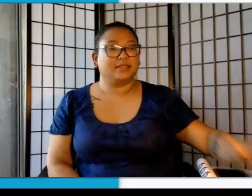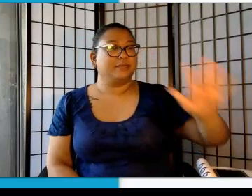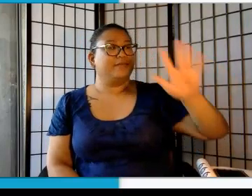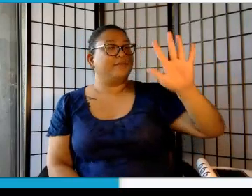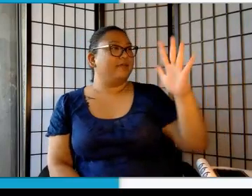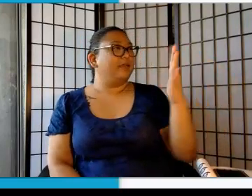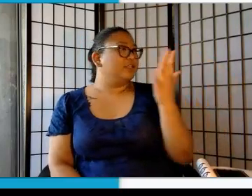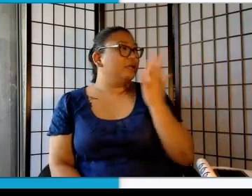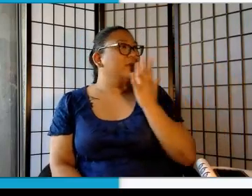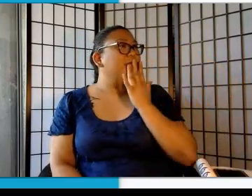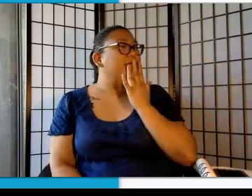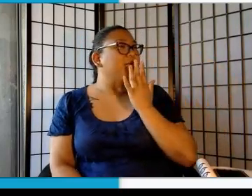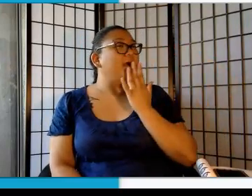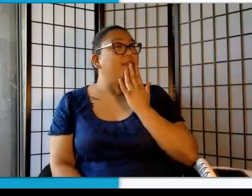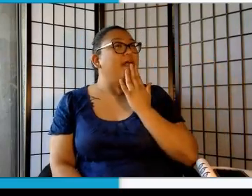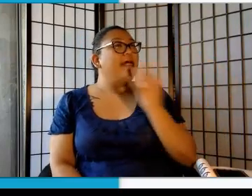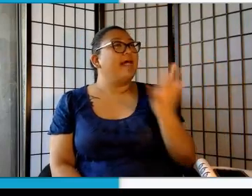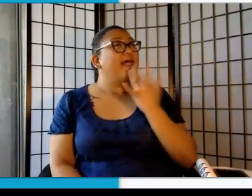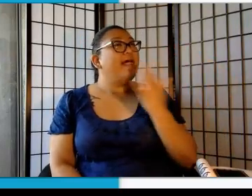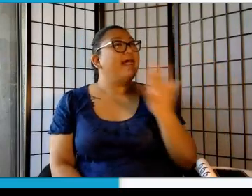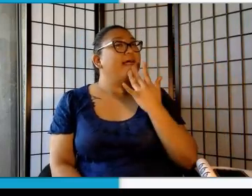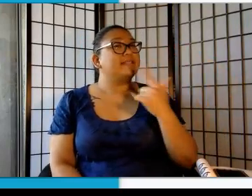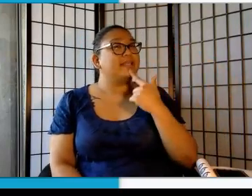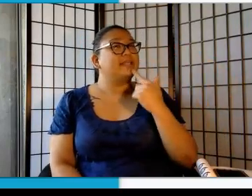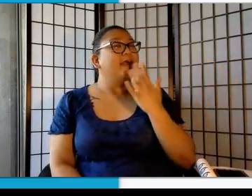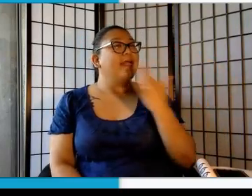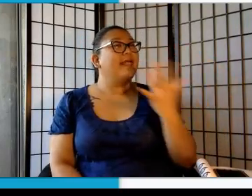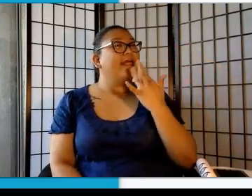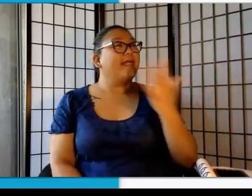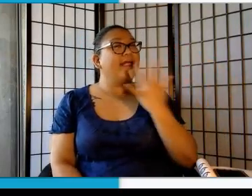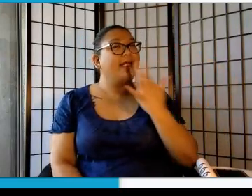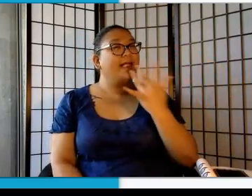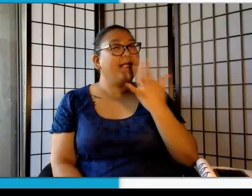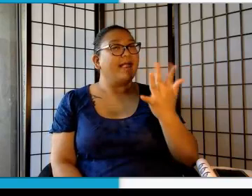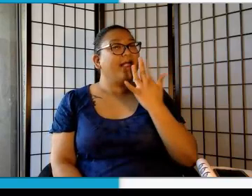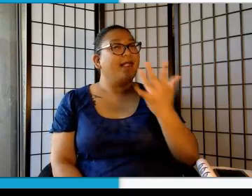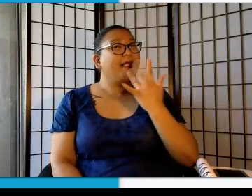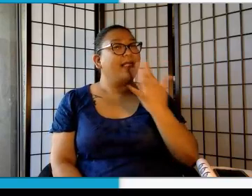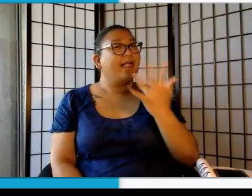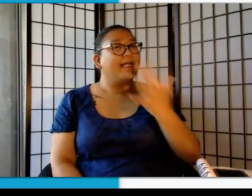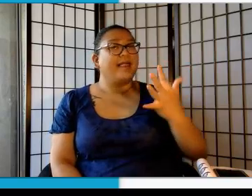Spicy, it's going to be a 5-hand shape coming from your mouth. Slight tongue.